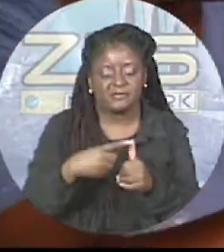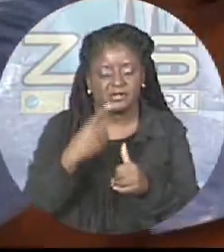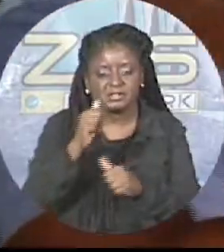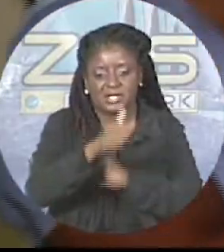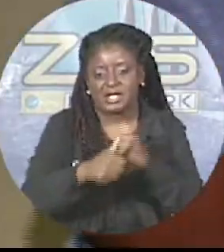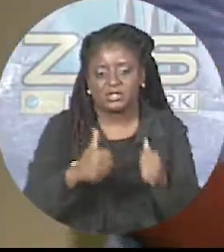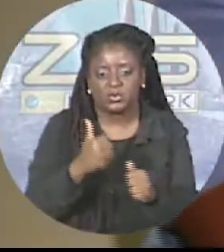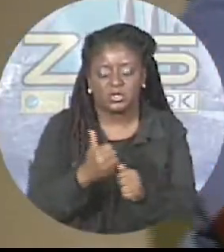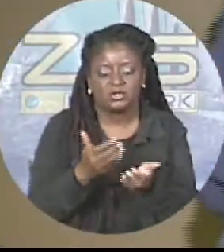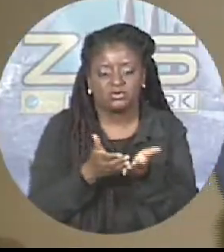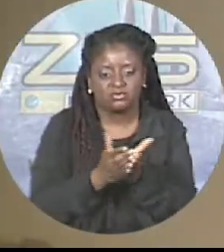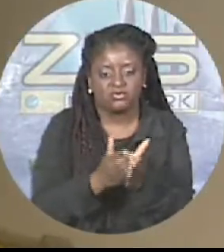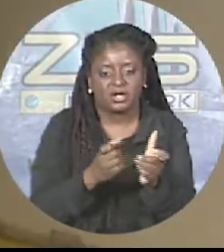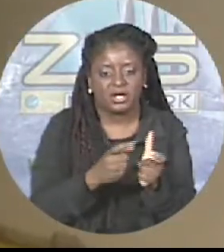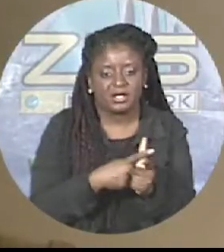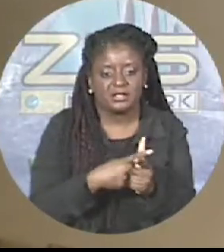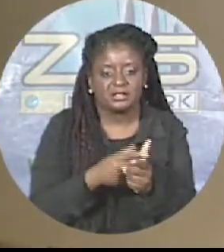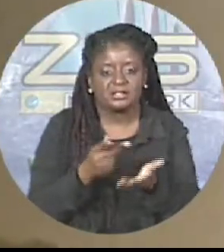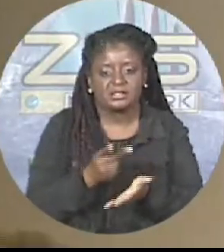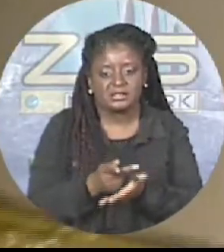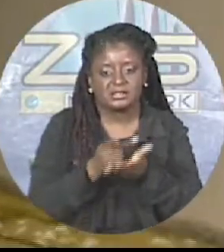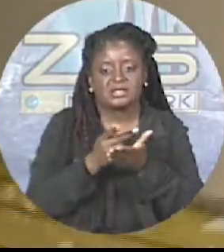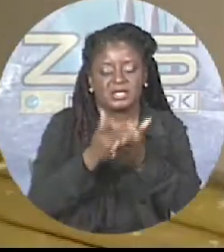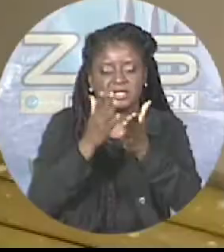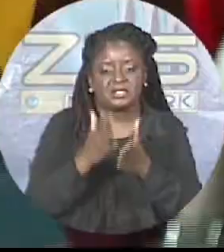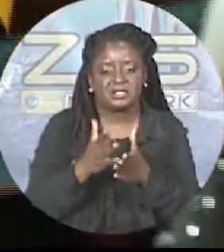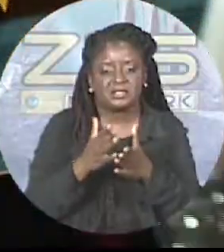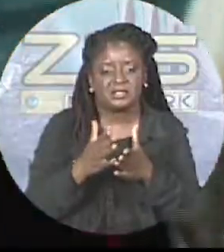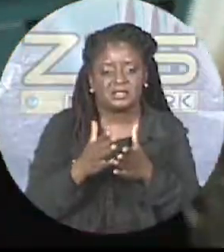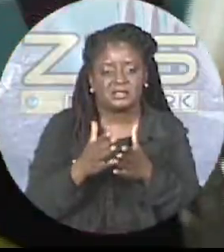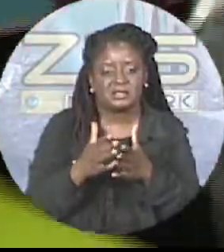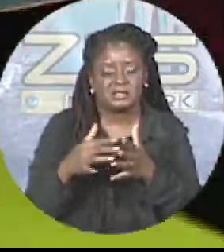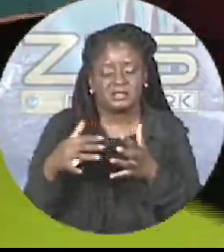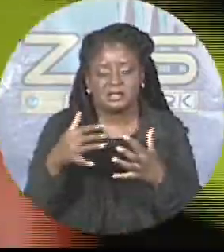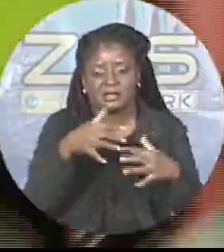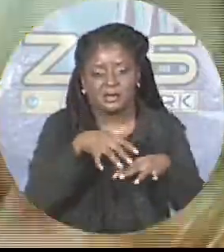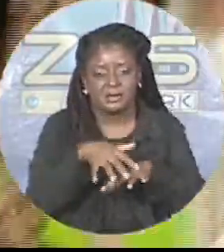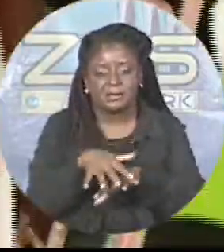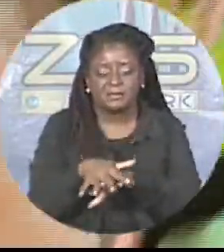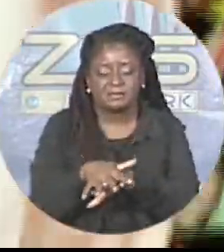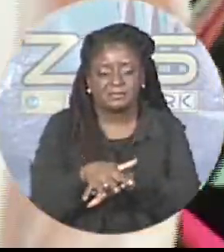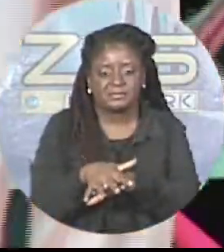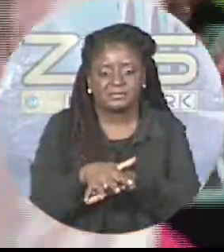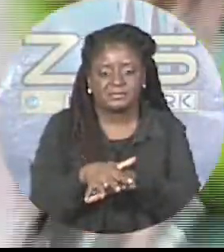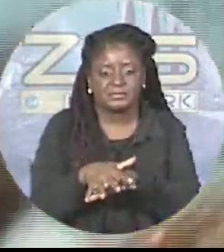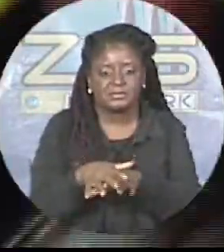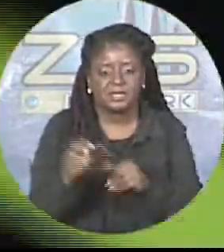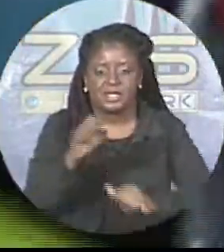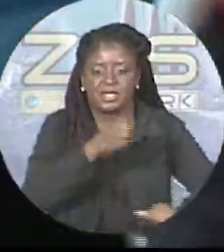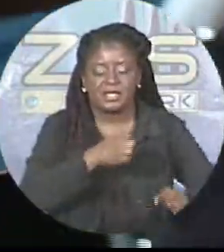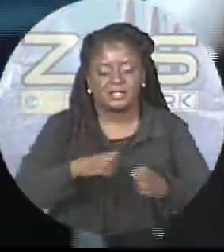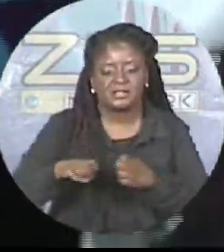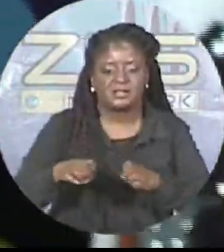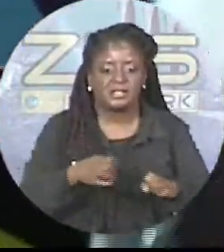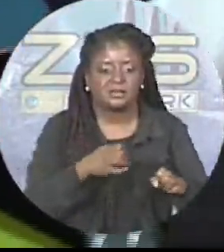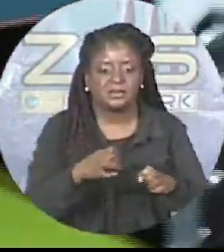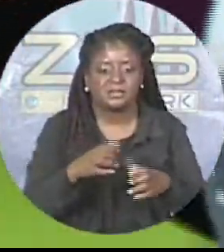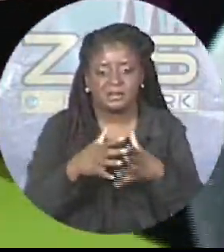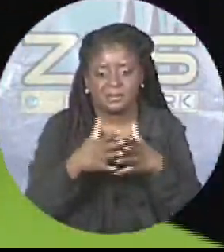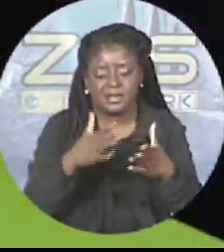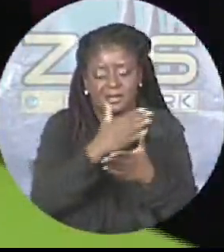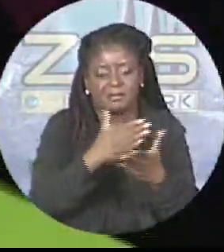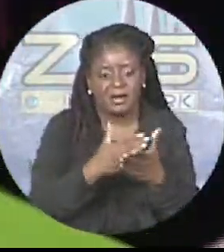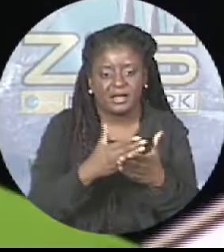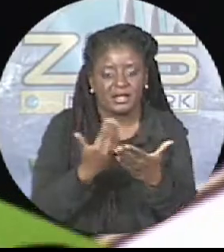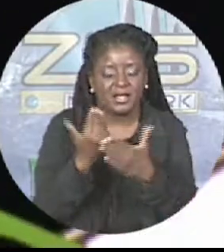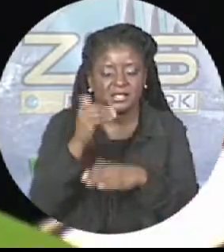Regatta. Sailors getting a chance to mix and mingle. Entertainment also a big part of regattas. And last night, it was